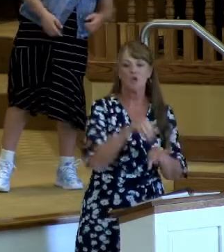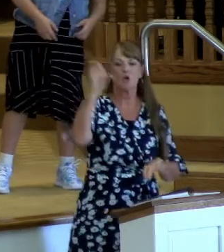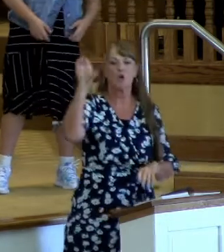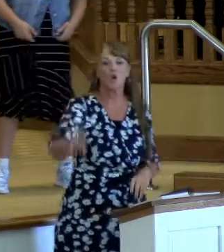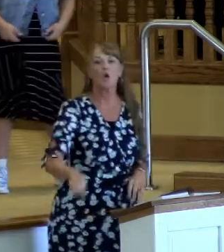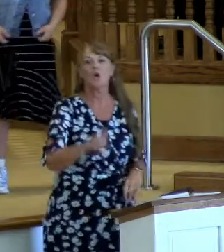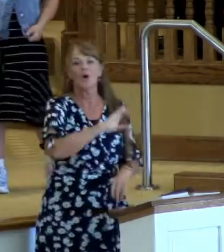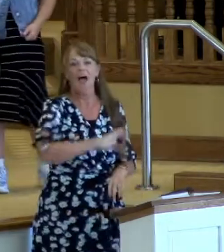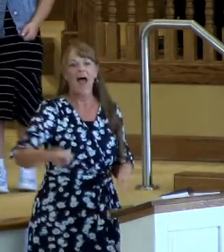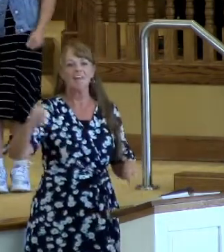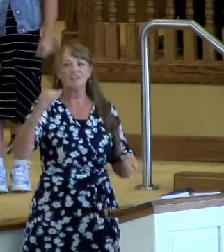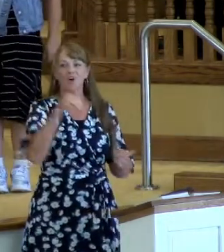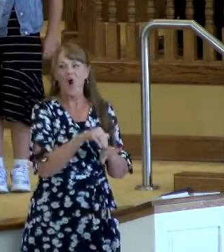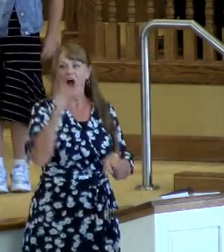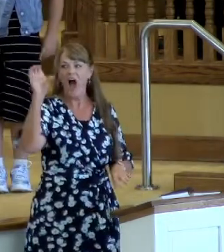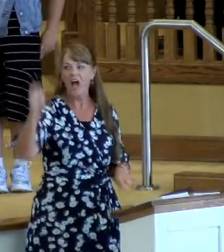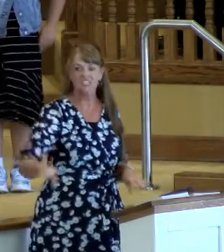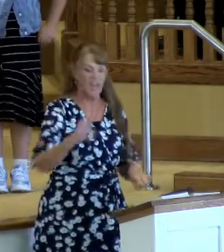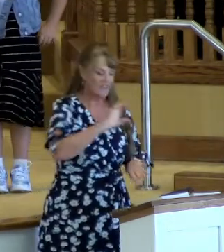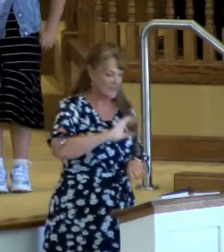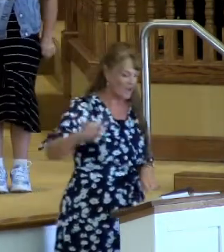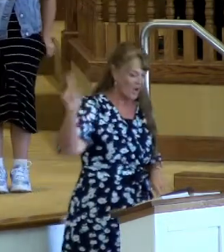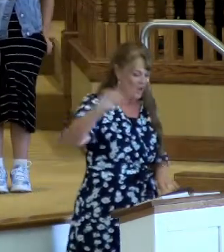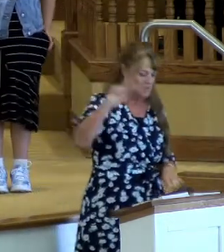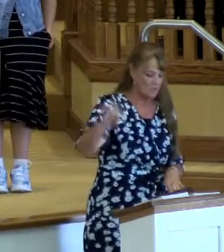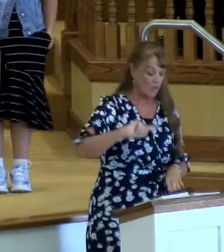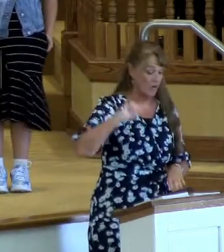do. You sing.